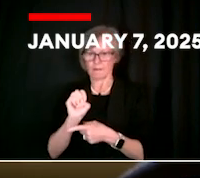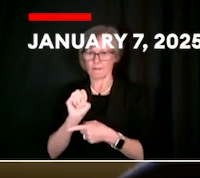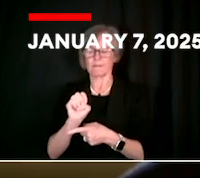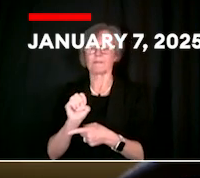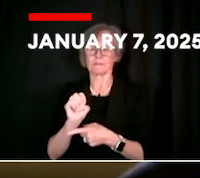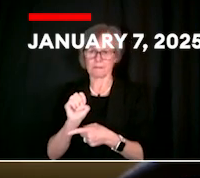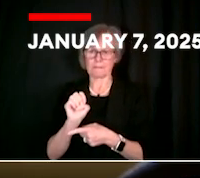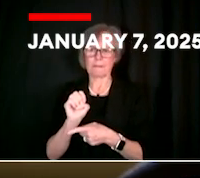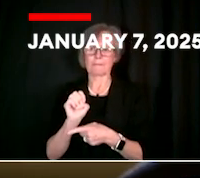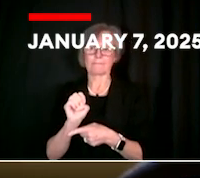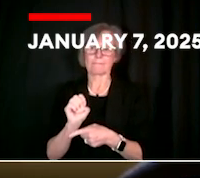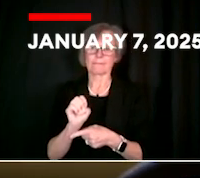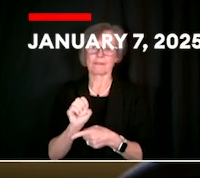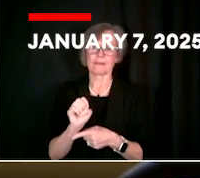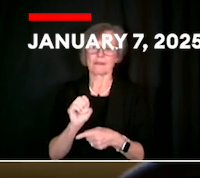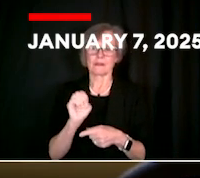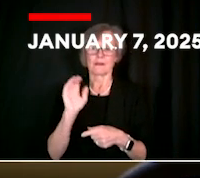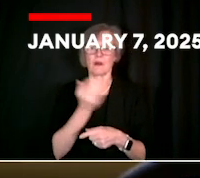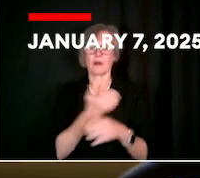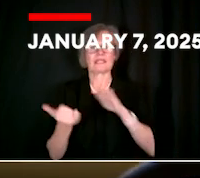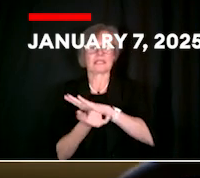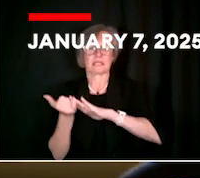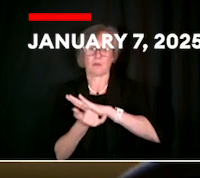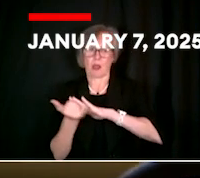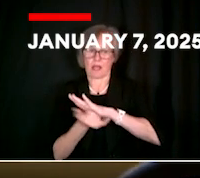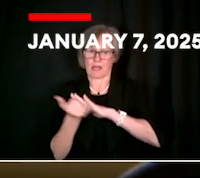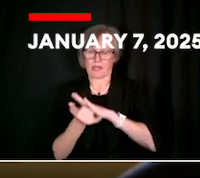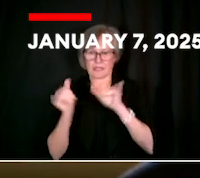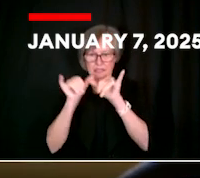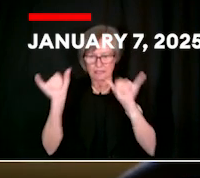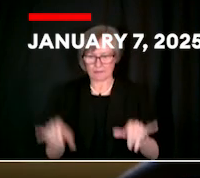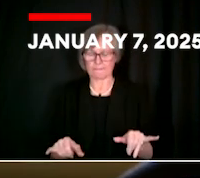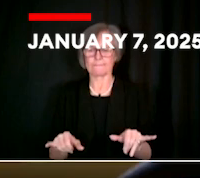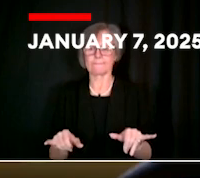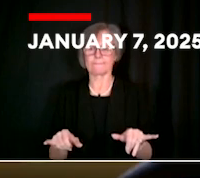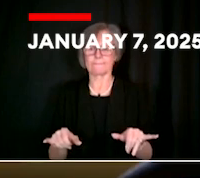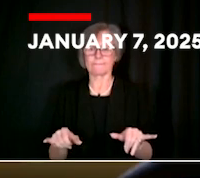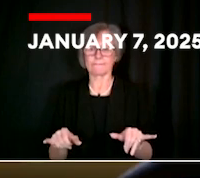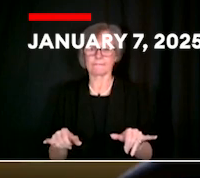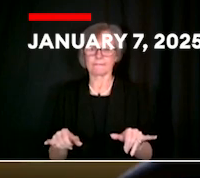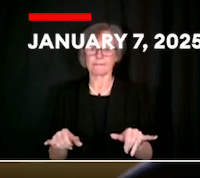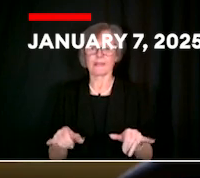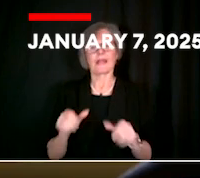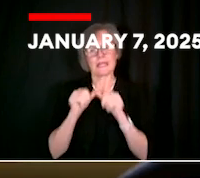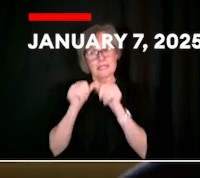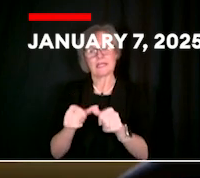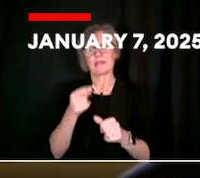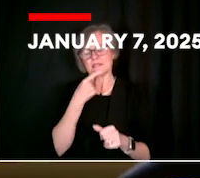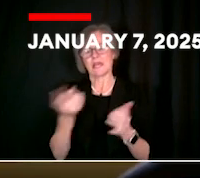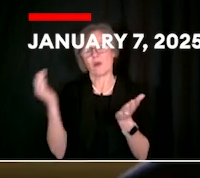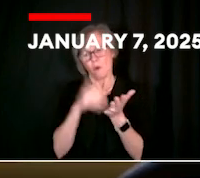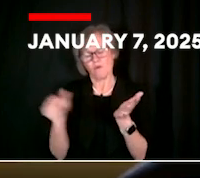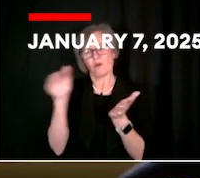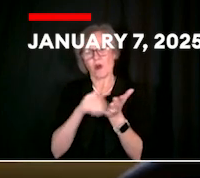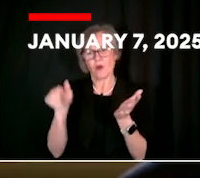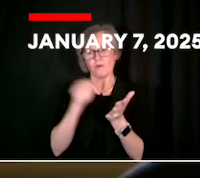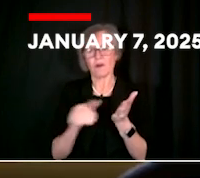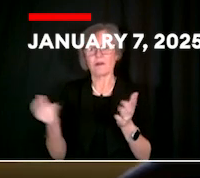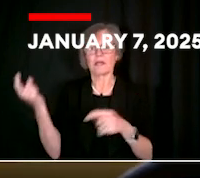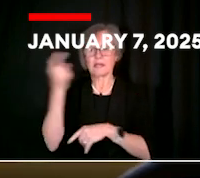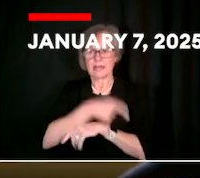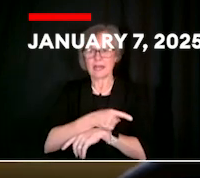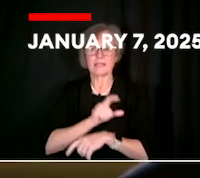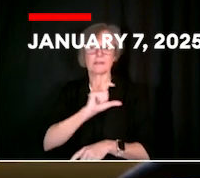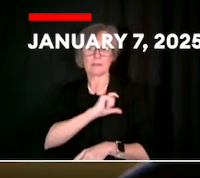crime in our subway system. But I continue to say over and over again, from the days of